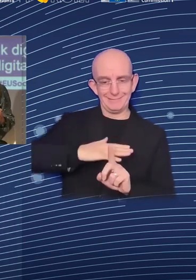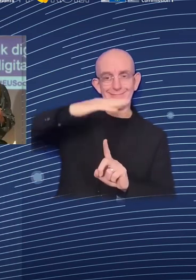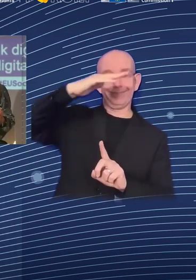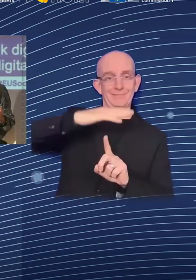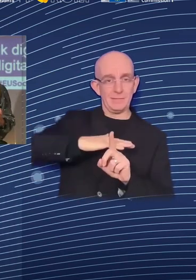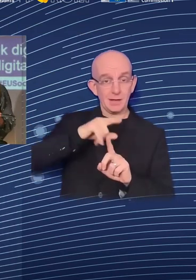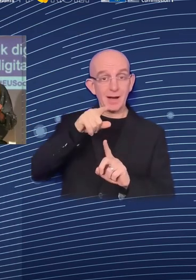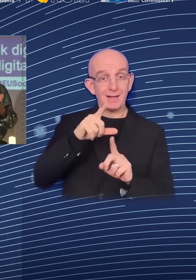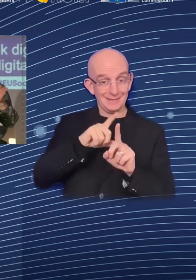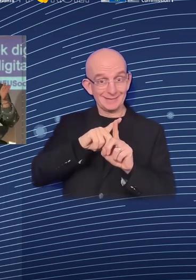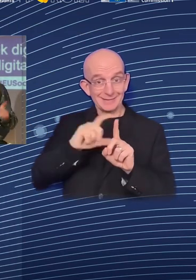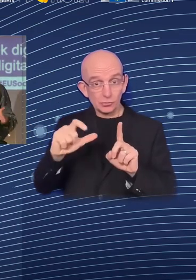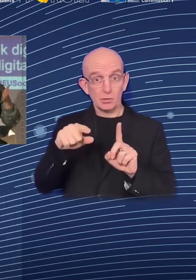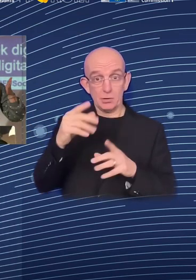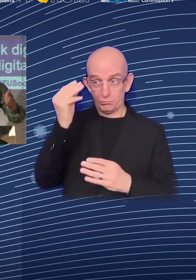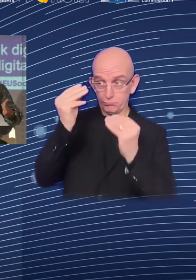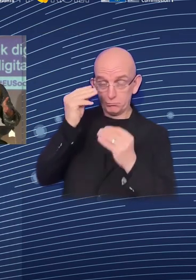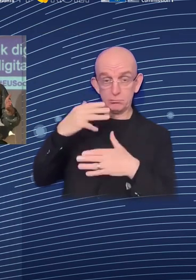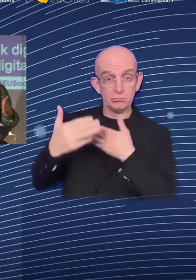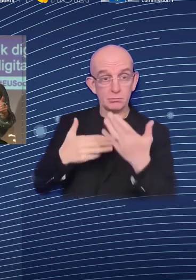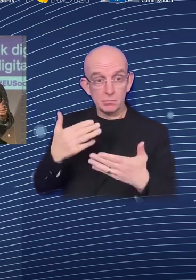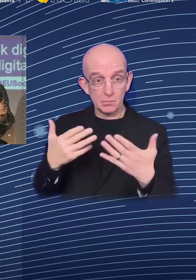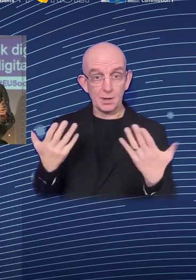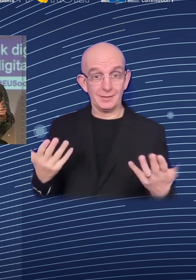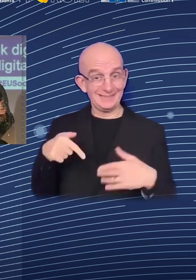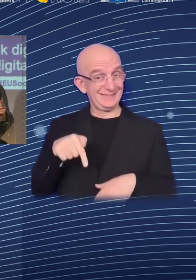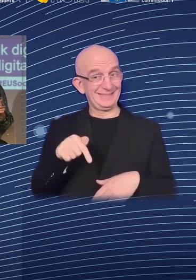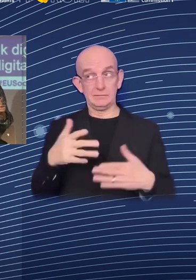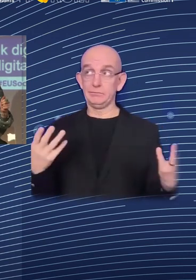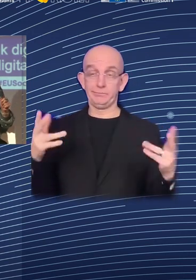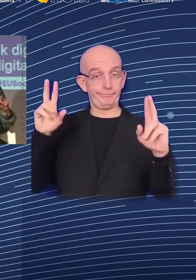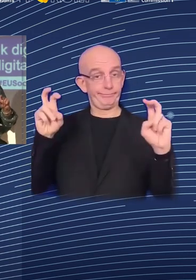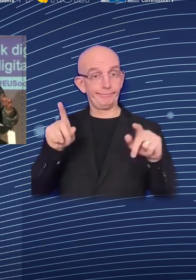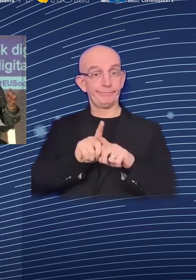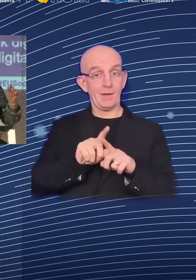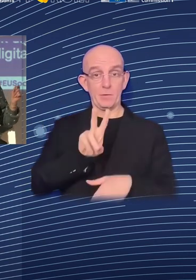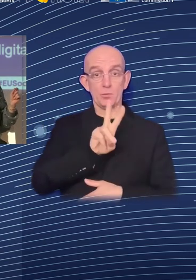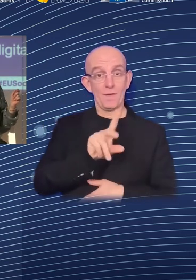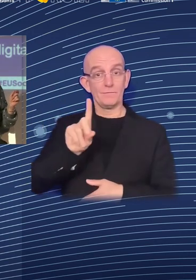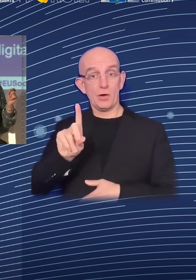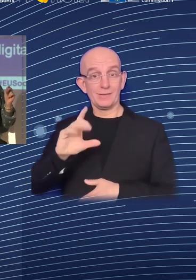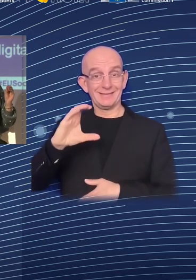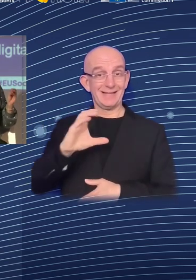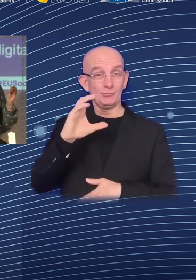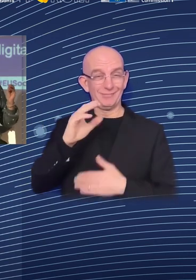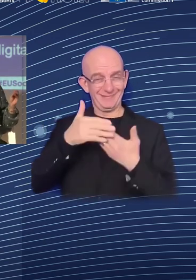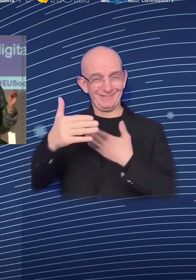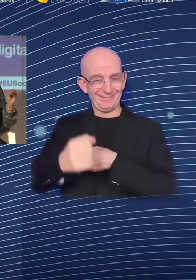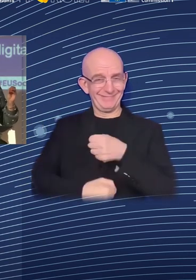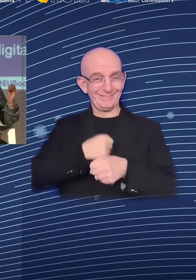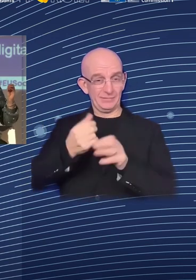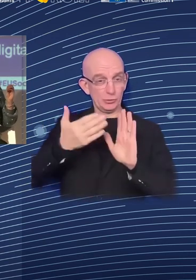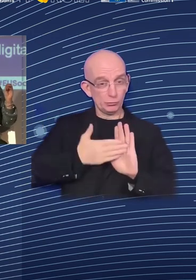So I don't think we can make borders. And that was maybe the point before, that we need to really